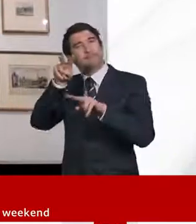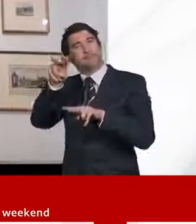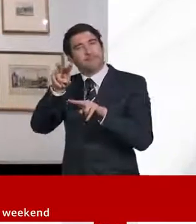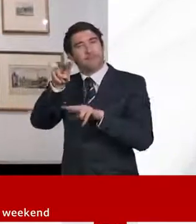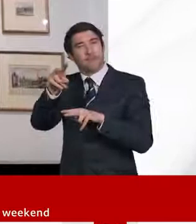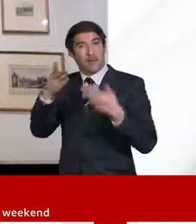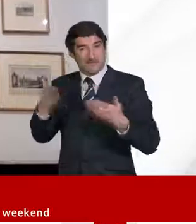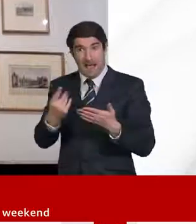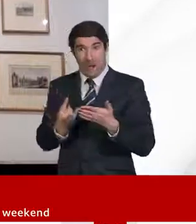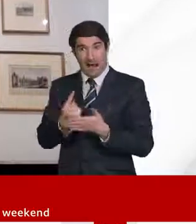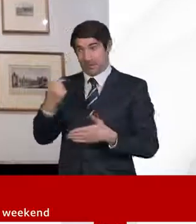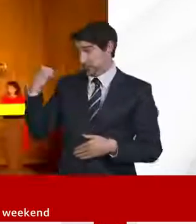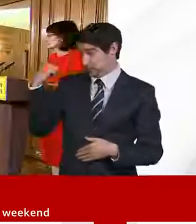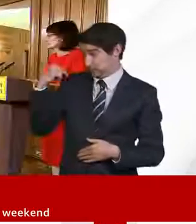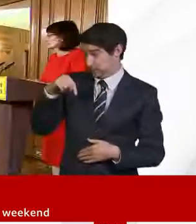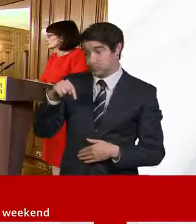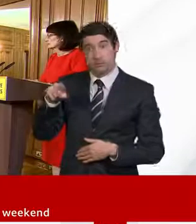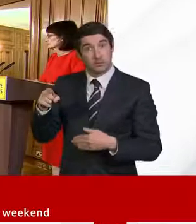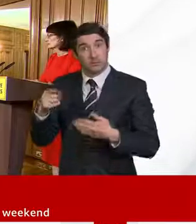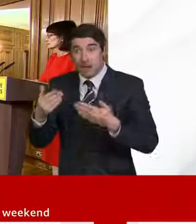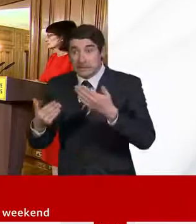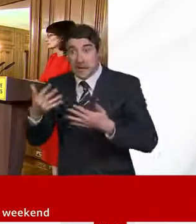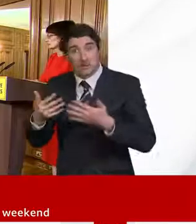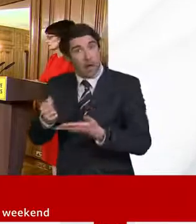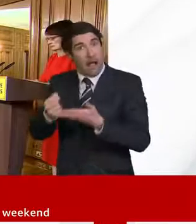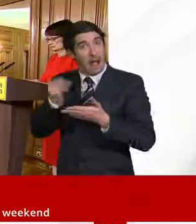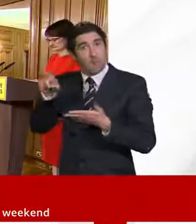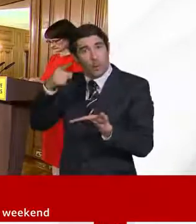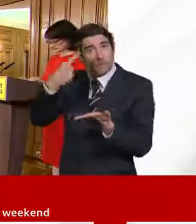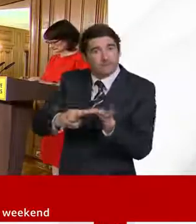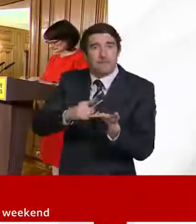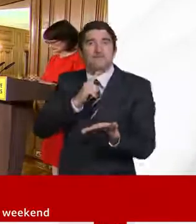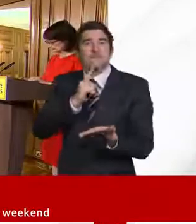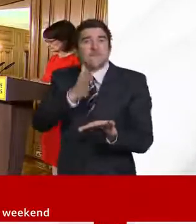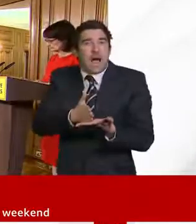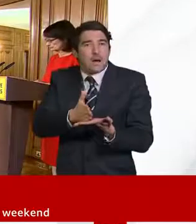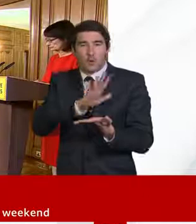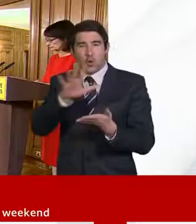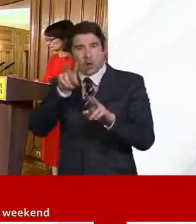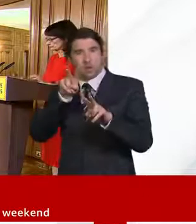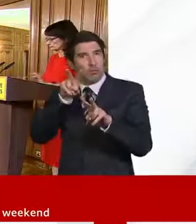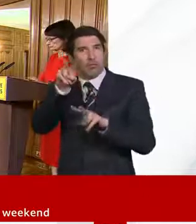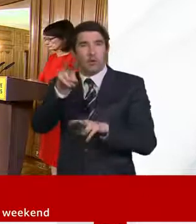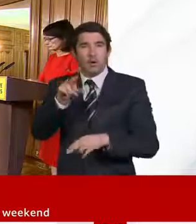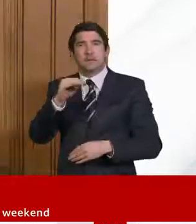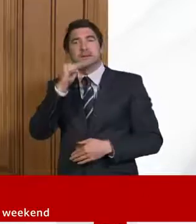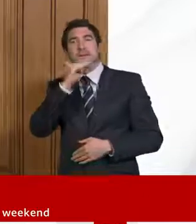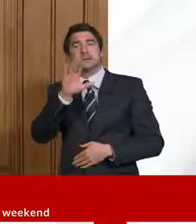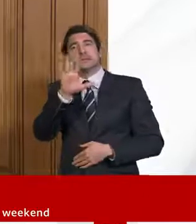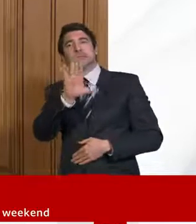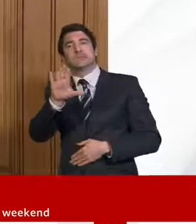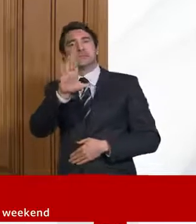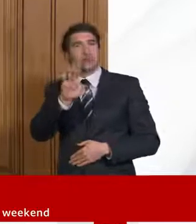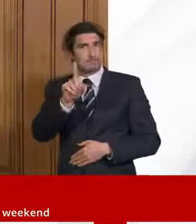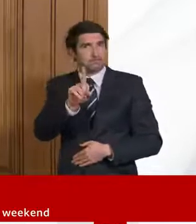outbreak? Thank you, Hugo. Stephen. Yes, so as I said earlier, our plan is to increase capacity, and in